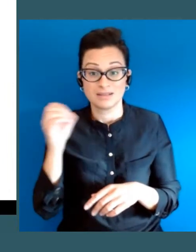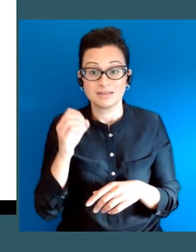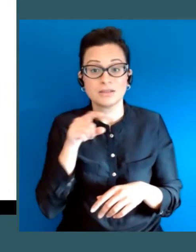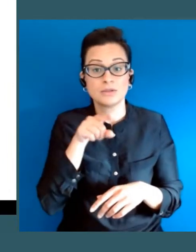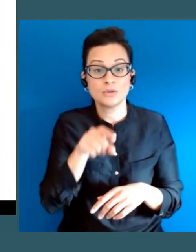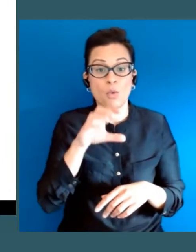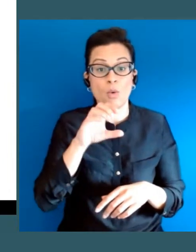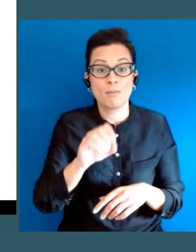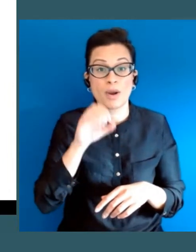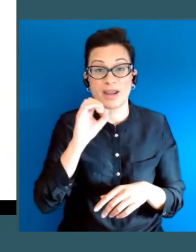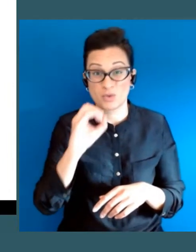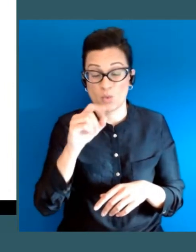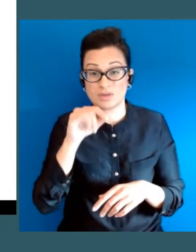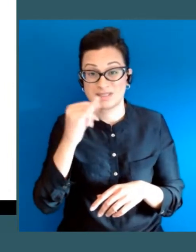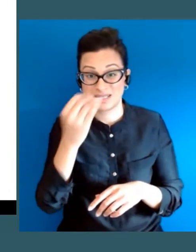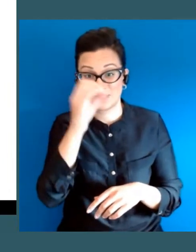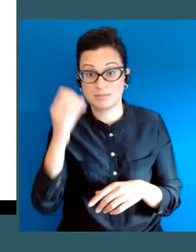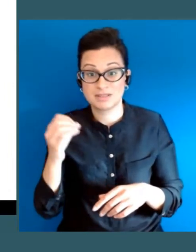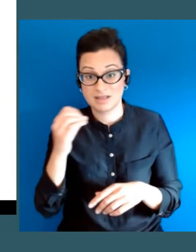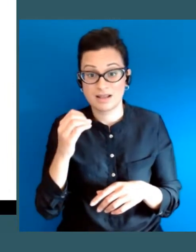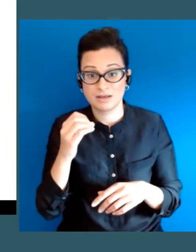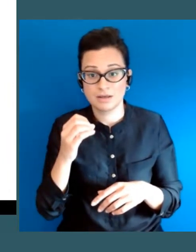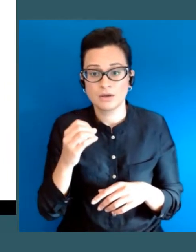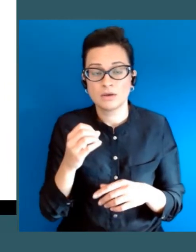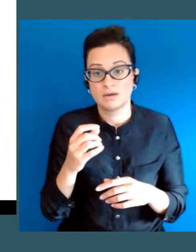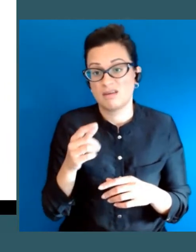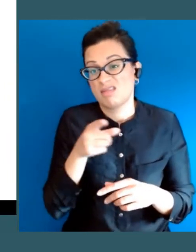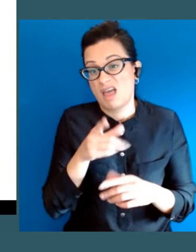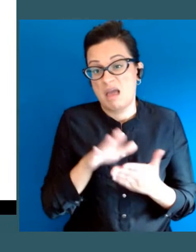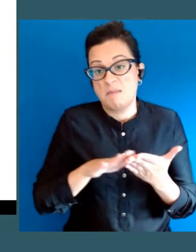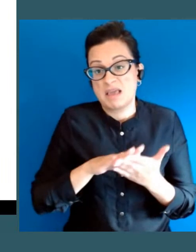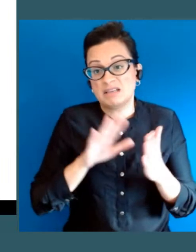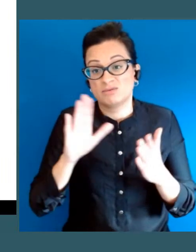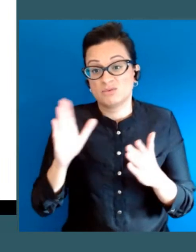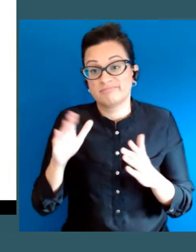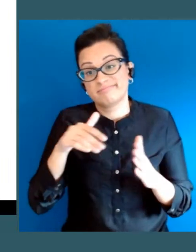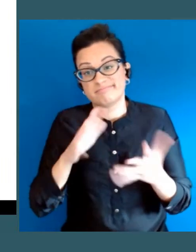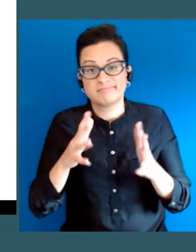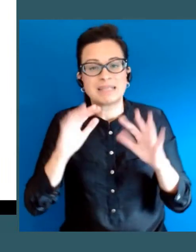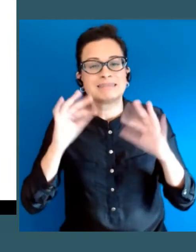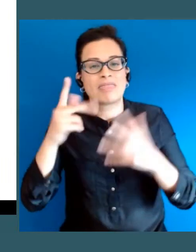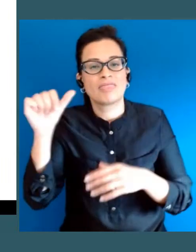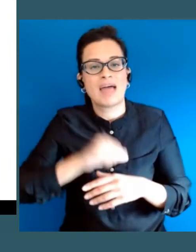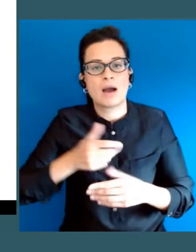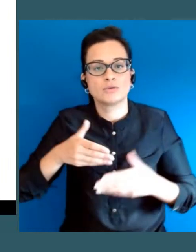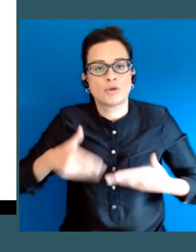0.6% per 10,000 live births. And you might say, well, why do I need to know about it? I think it's often